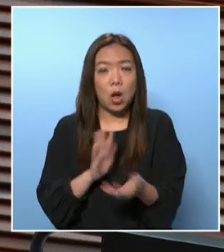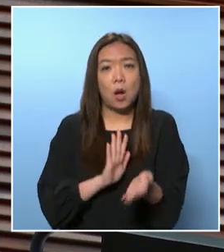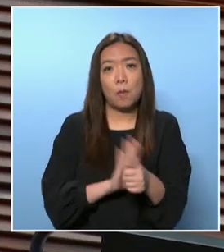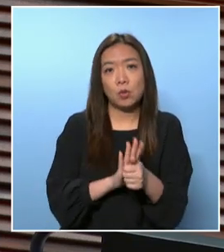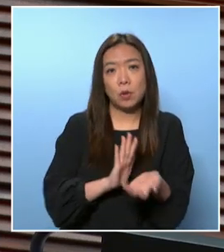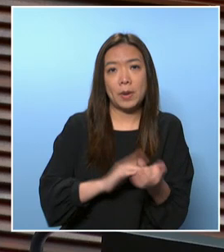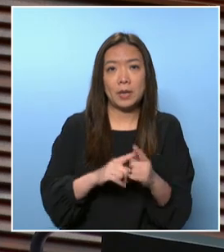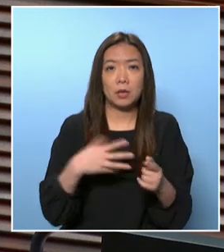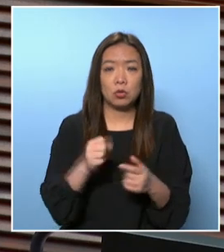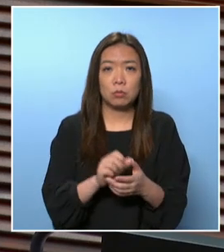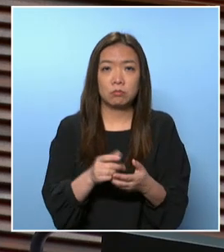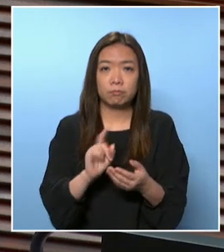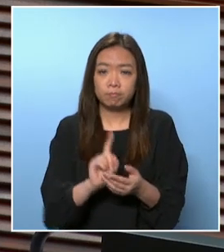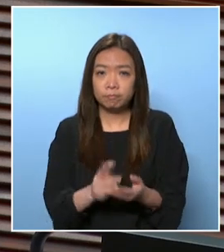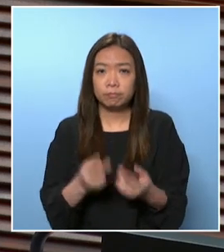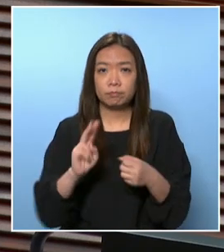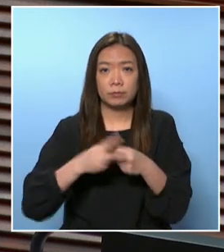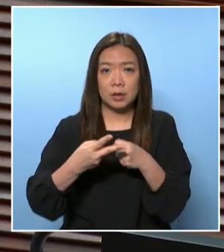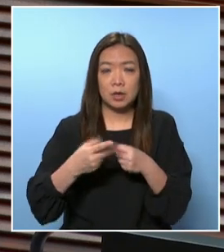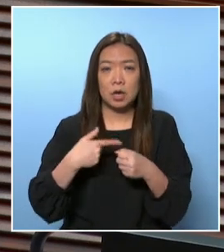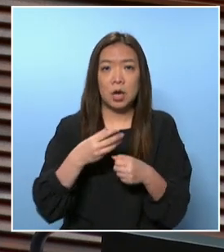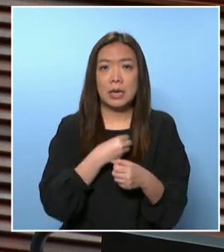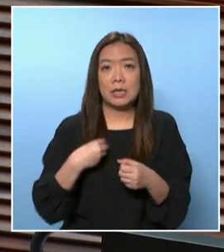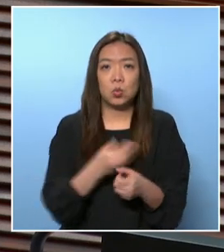quality of service? And second,